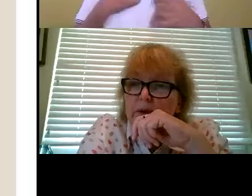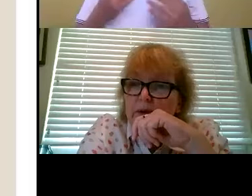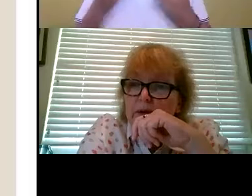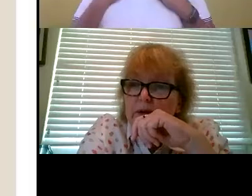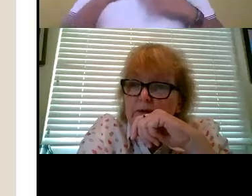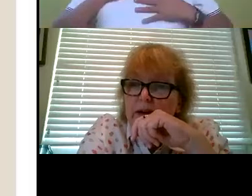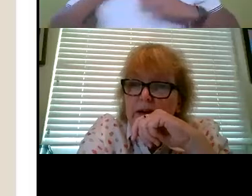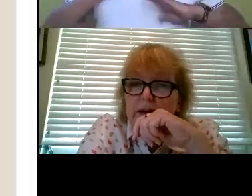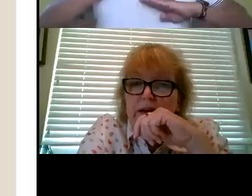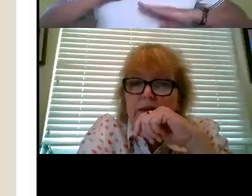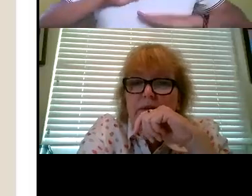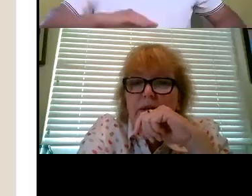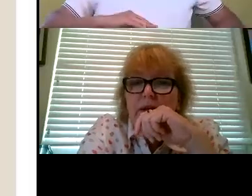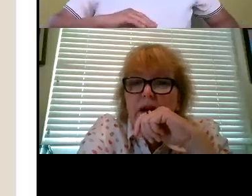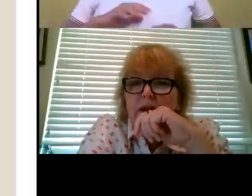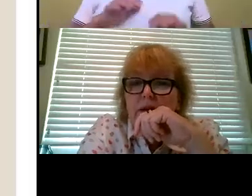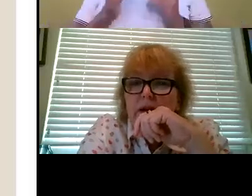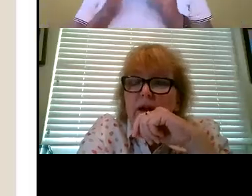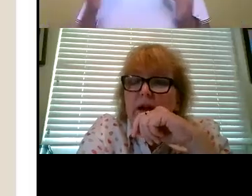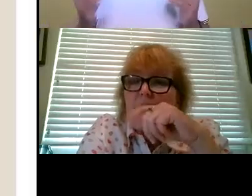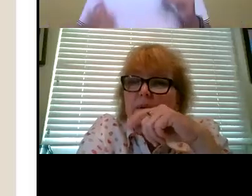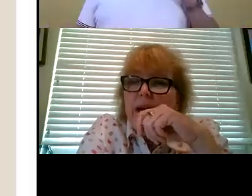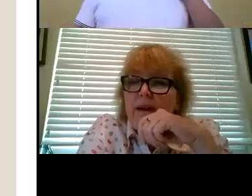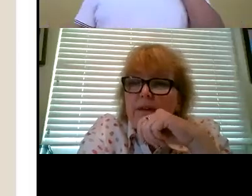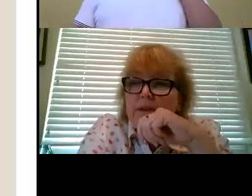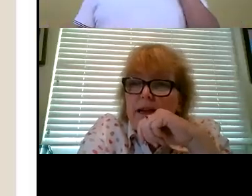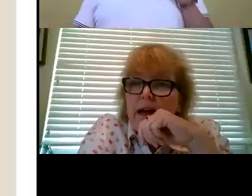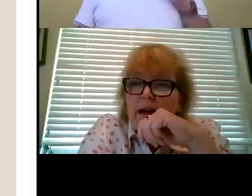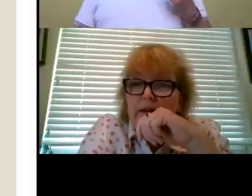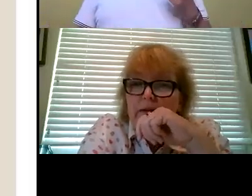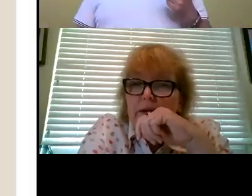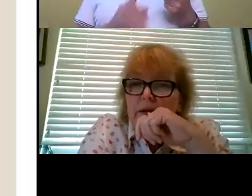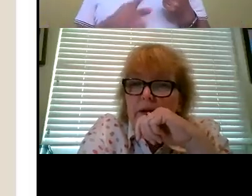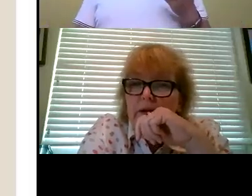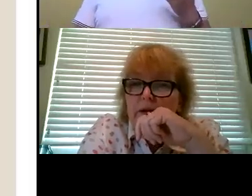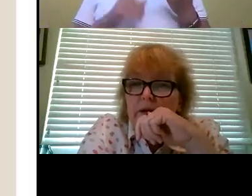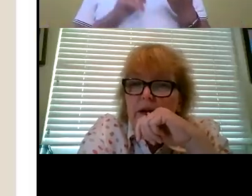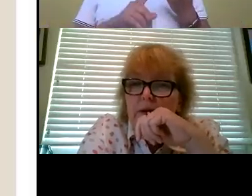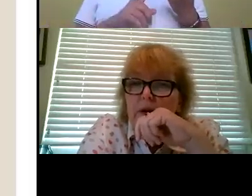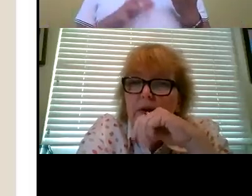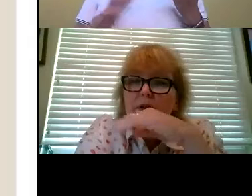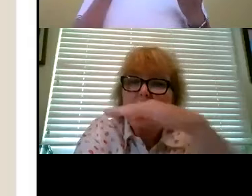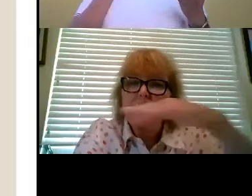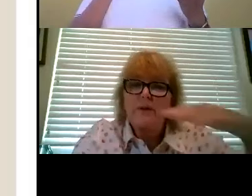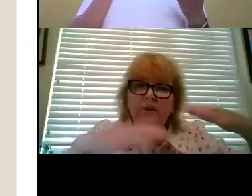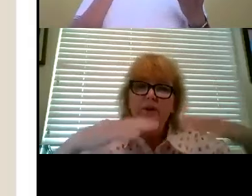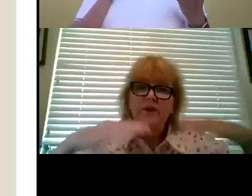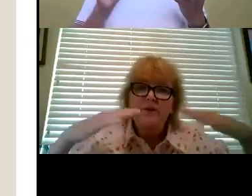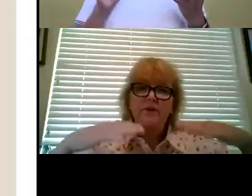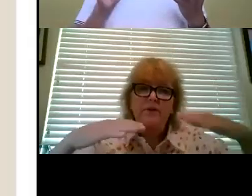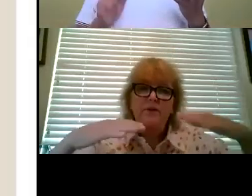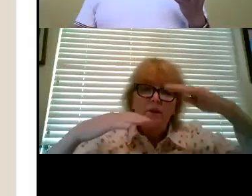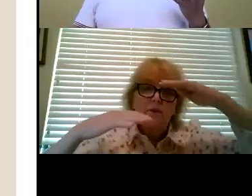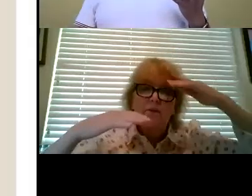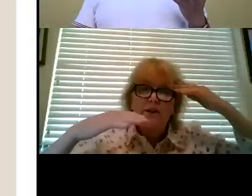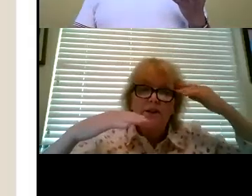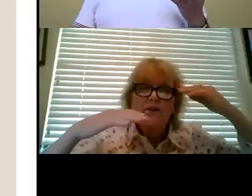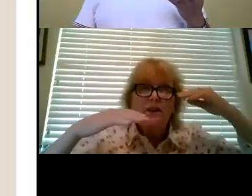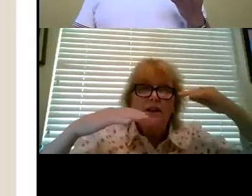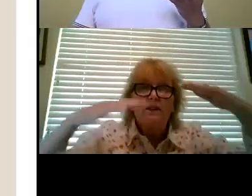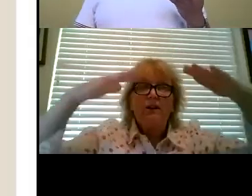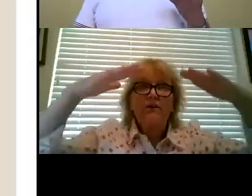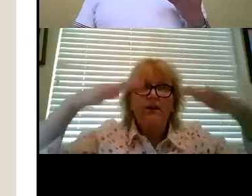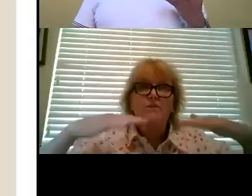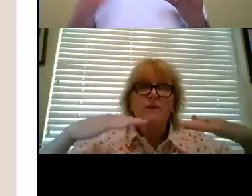that's emotionally regulating to the child? Can we have the snack for the younger child? What are the things that we're going to do when we